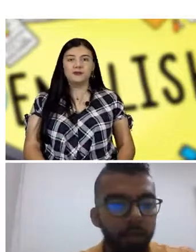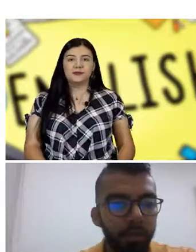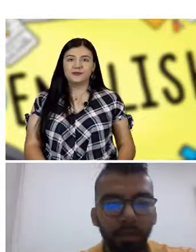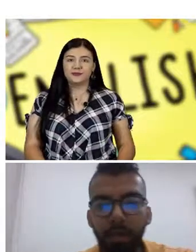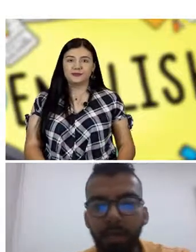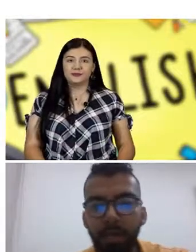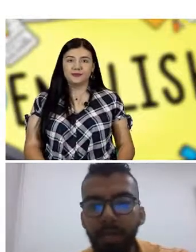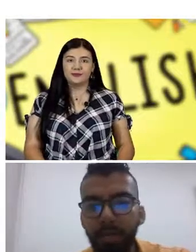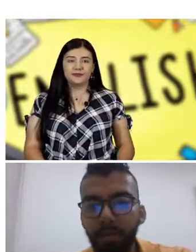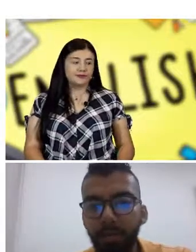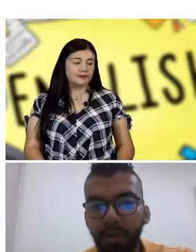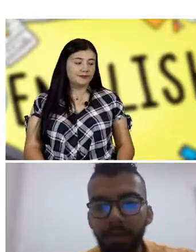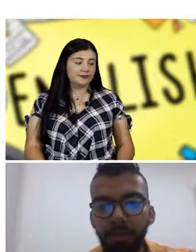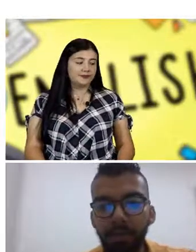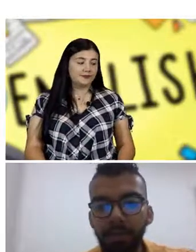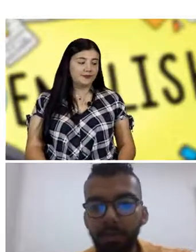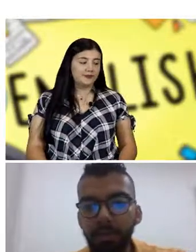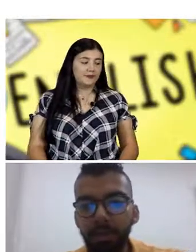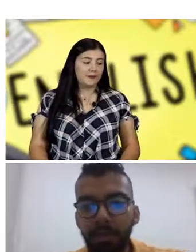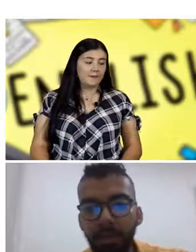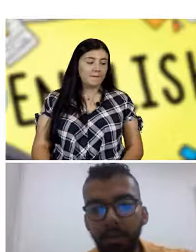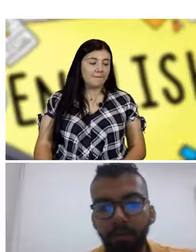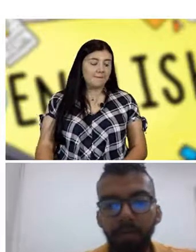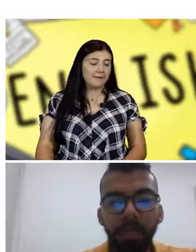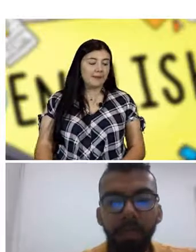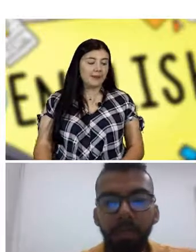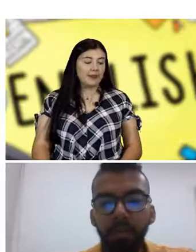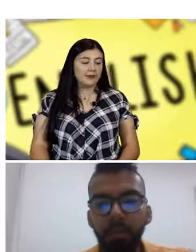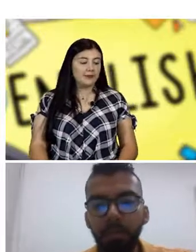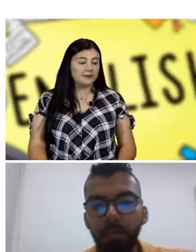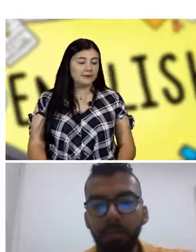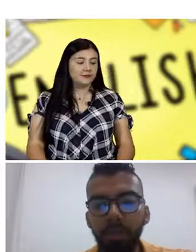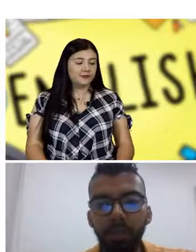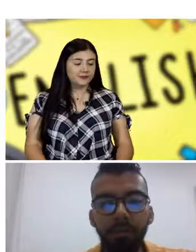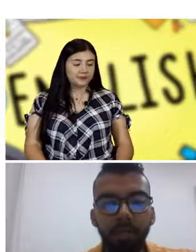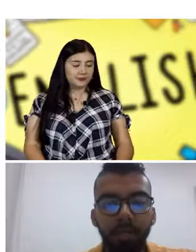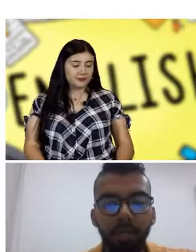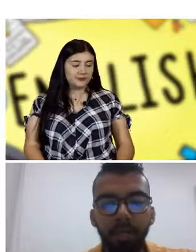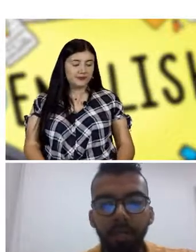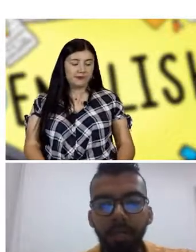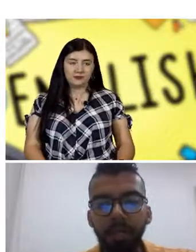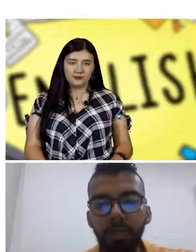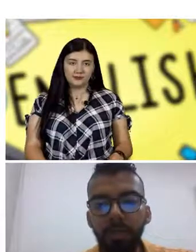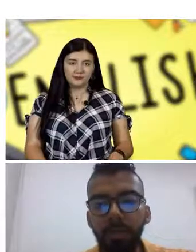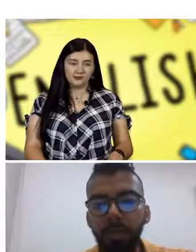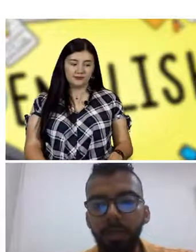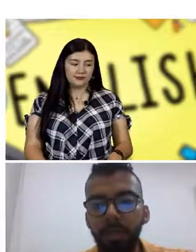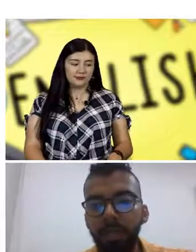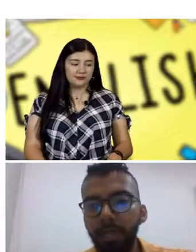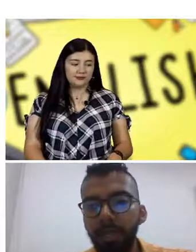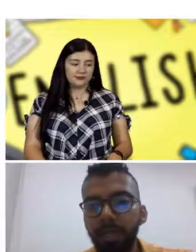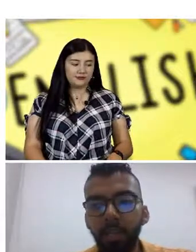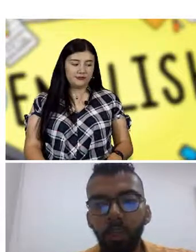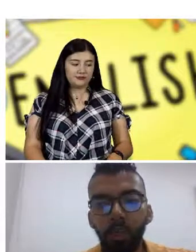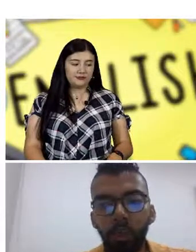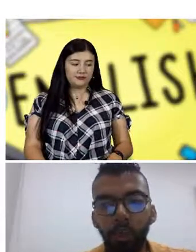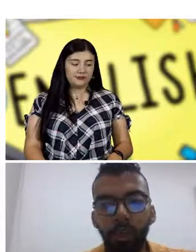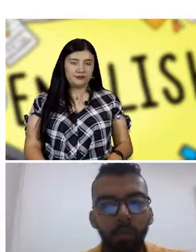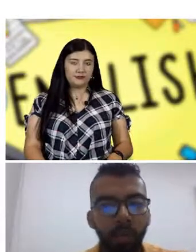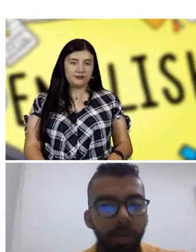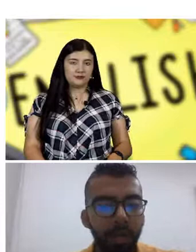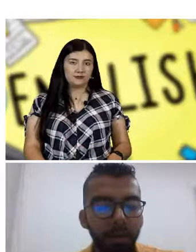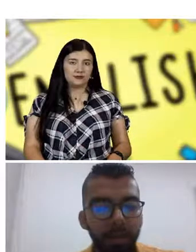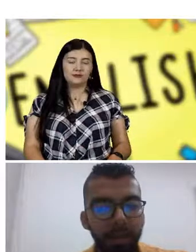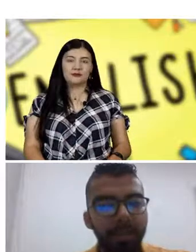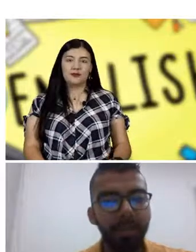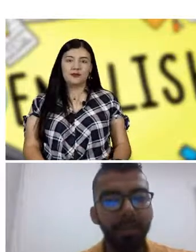maybe? Okay, Mario wrote thank you for the explanation about the dolor